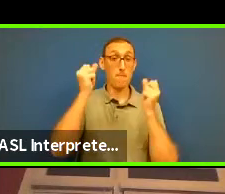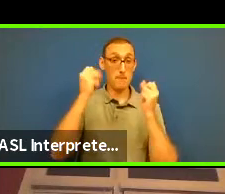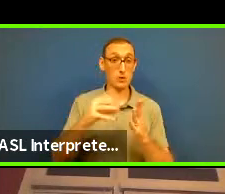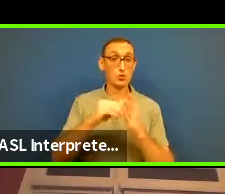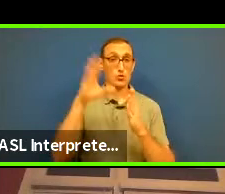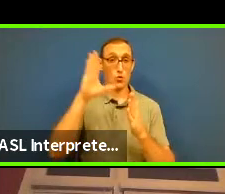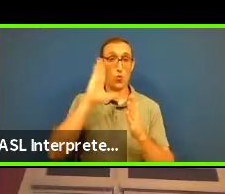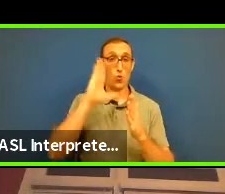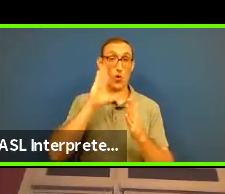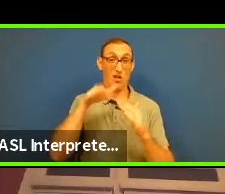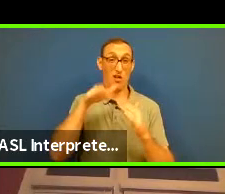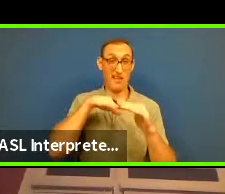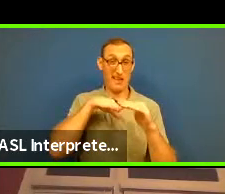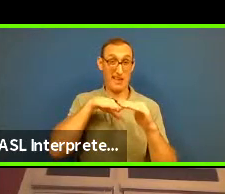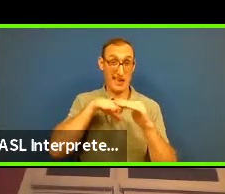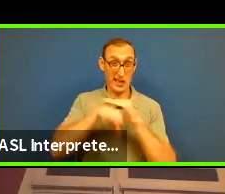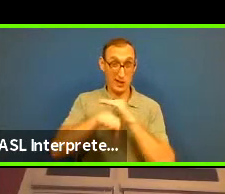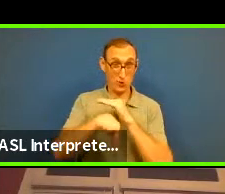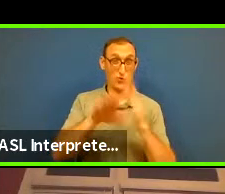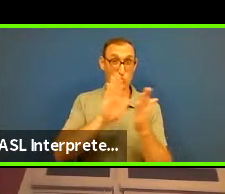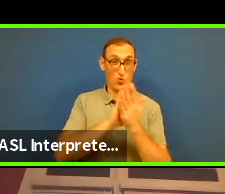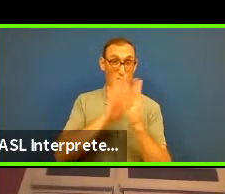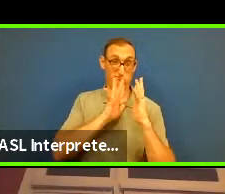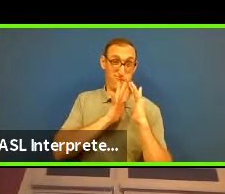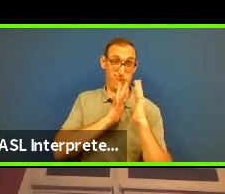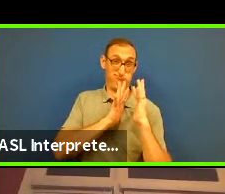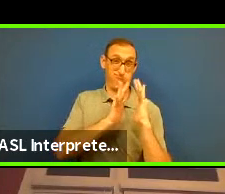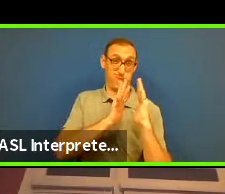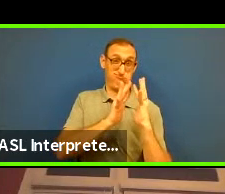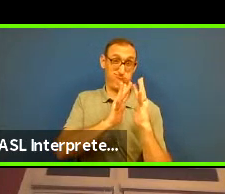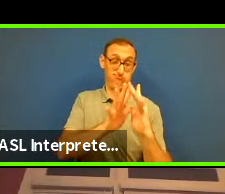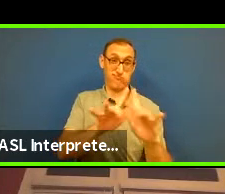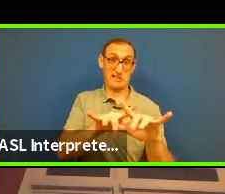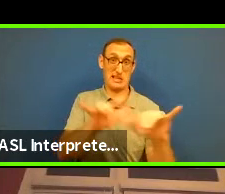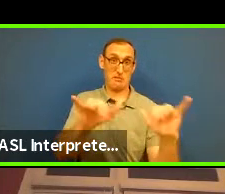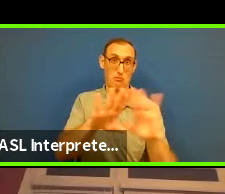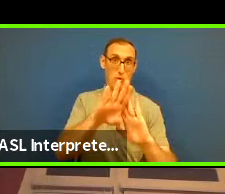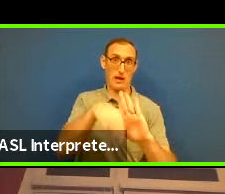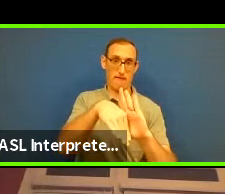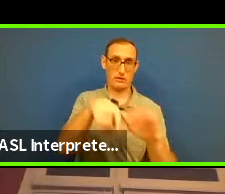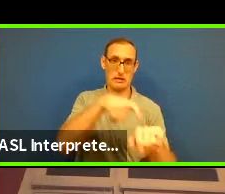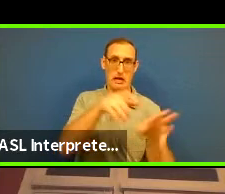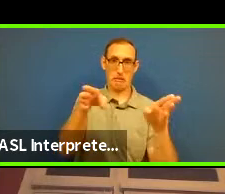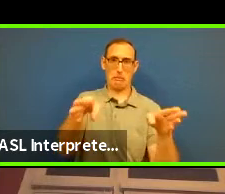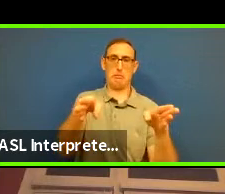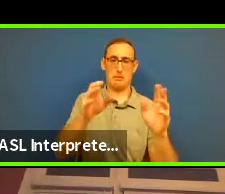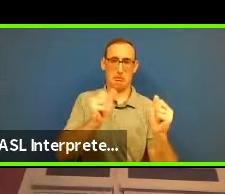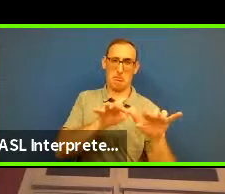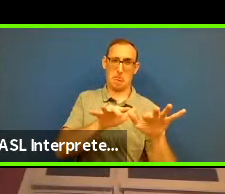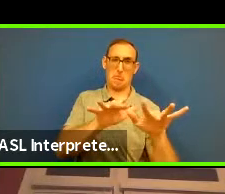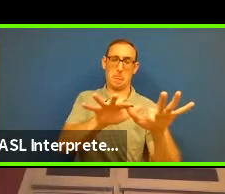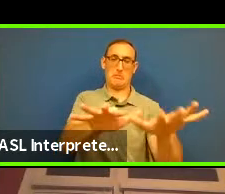so, normally when you stand in front of an elementary school